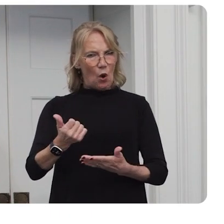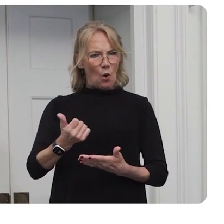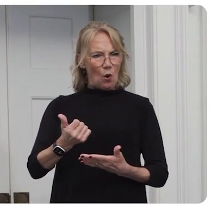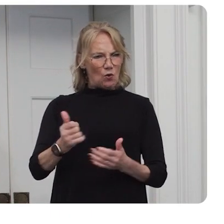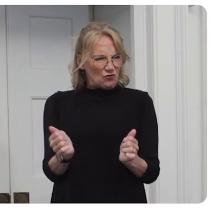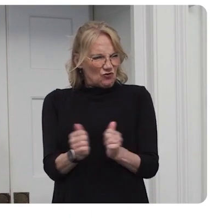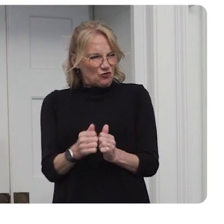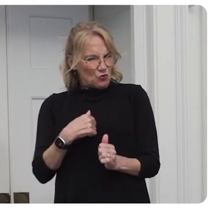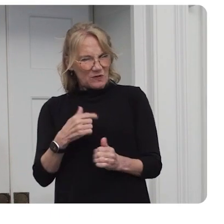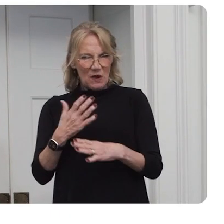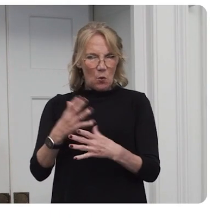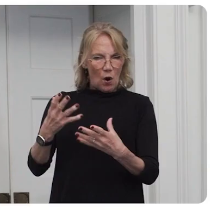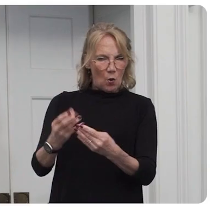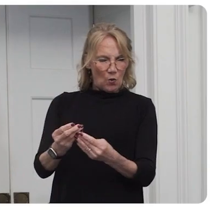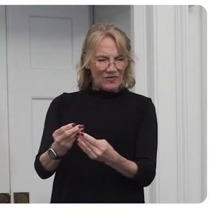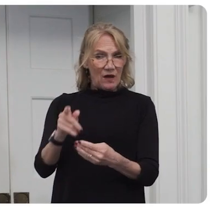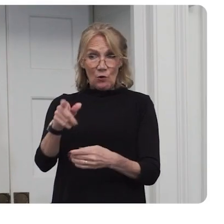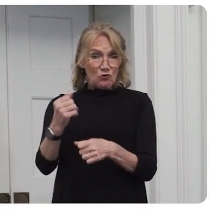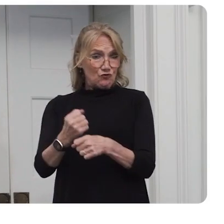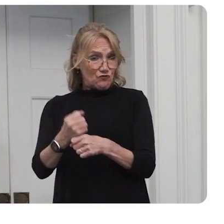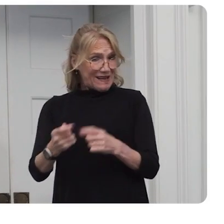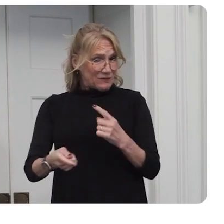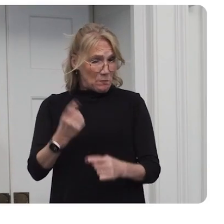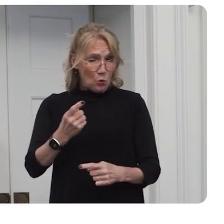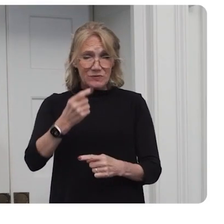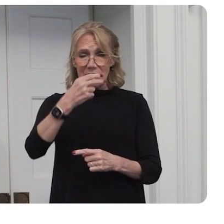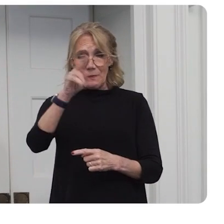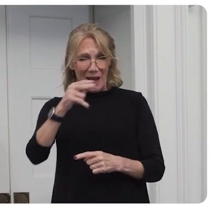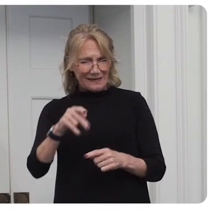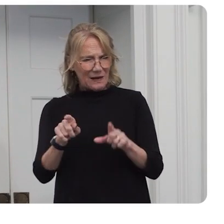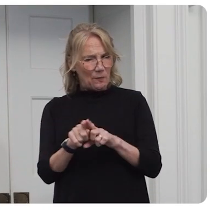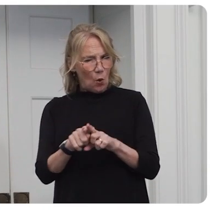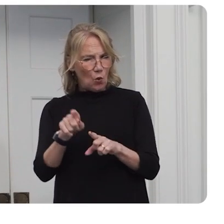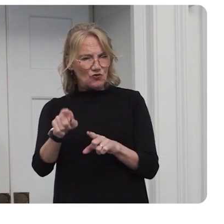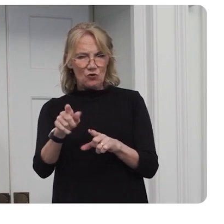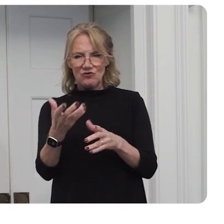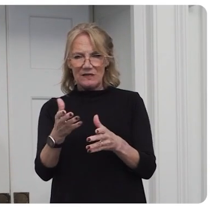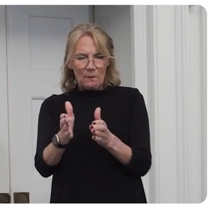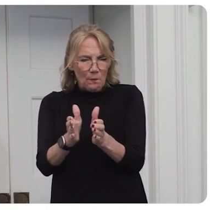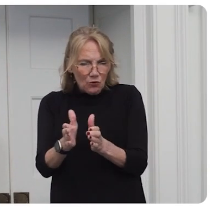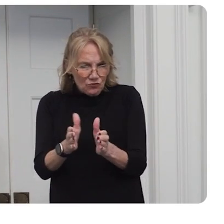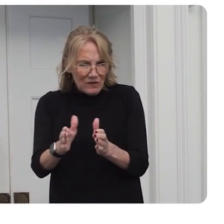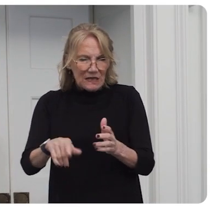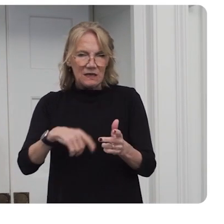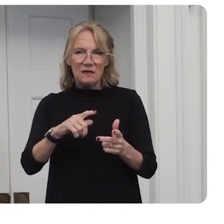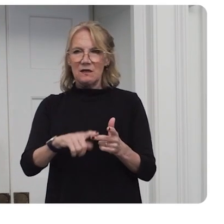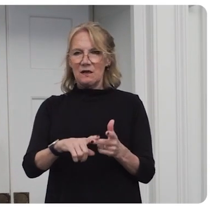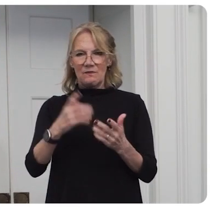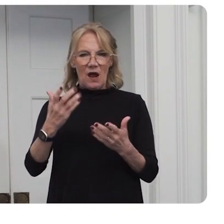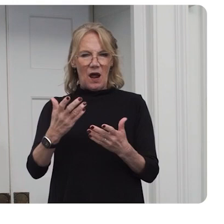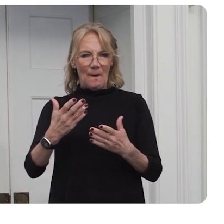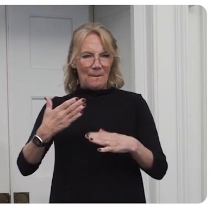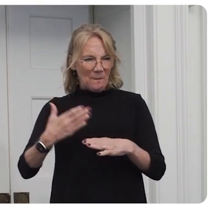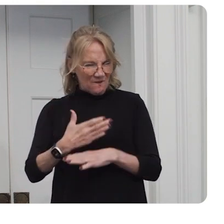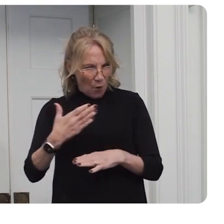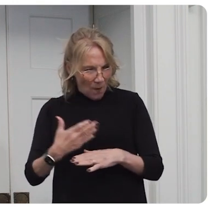working with Grace, because Grace, although primarily painting, she also makes ceramics, of